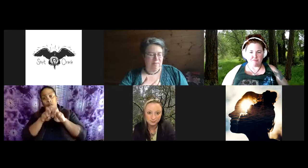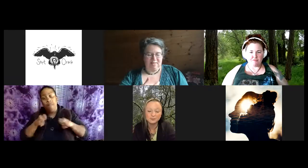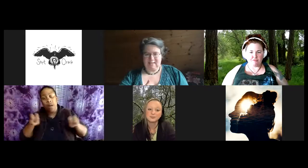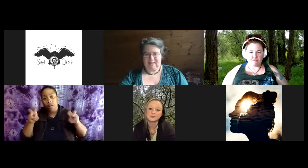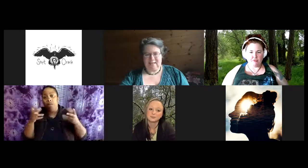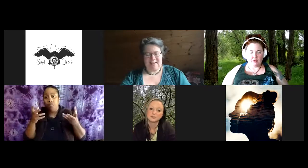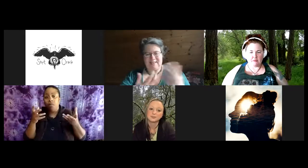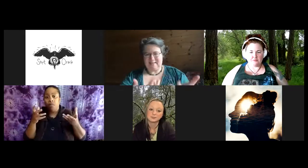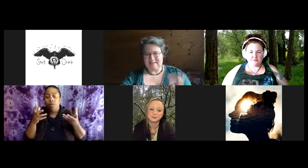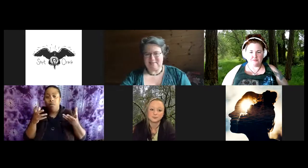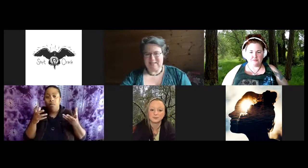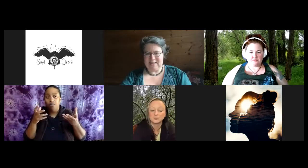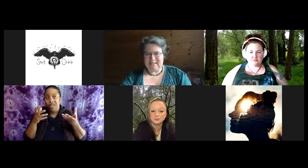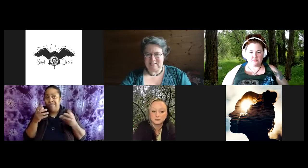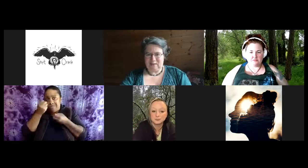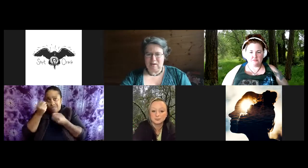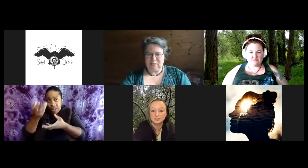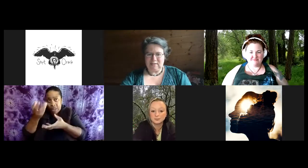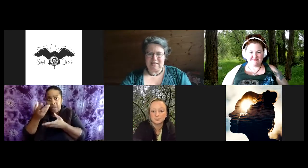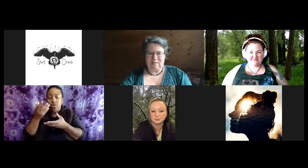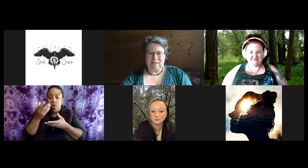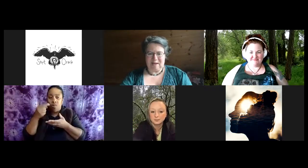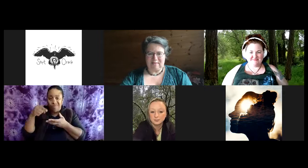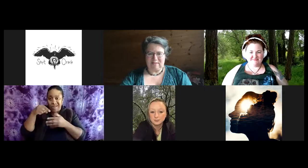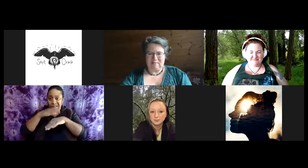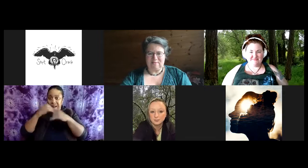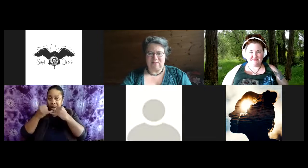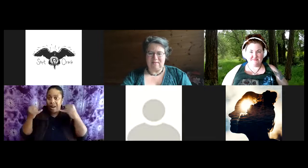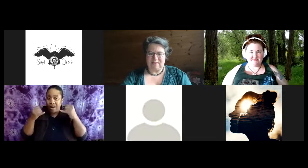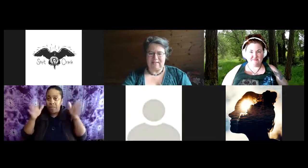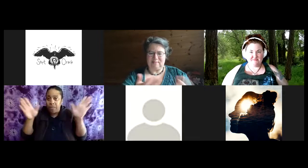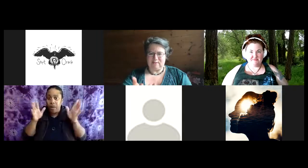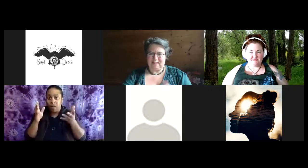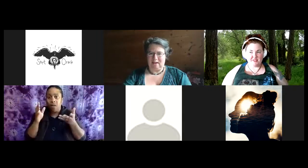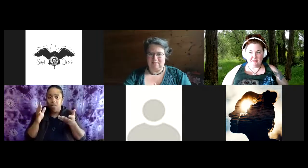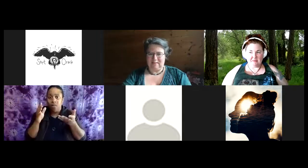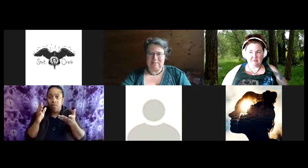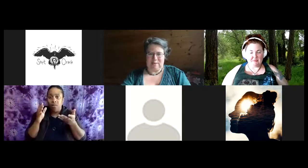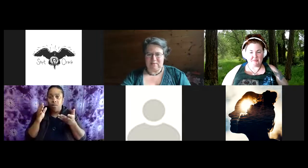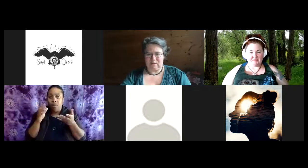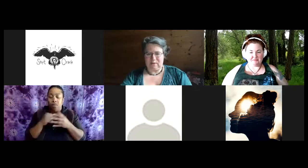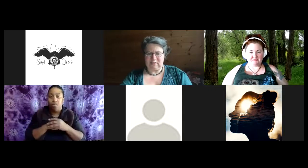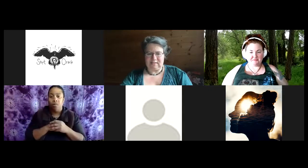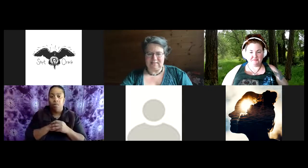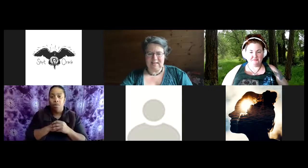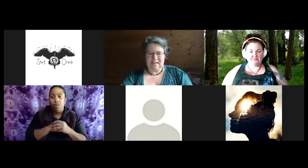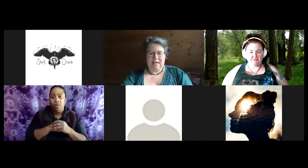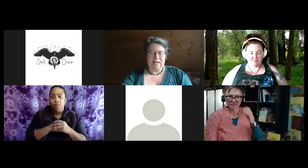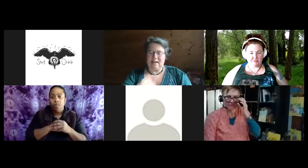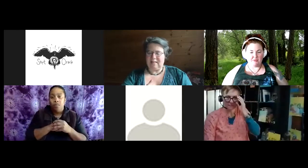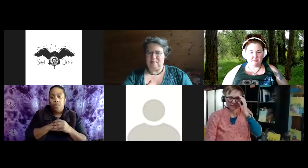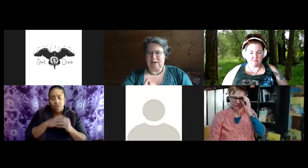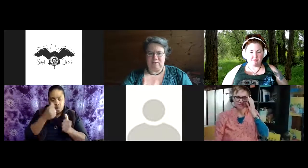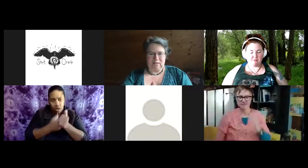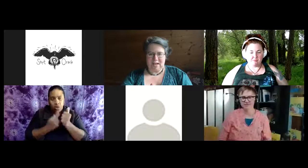keeping in mind that it's online, and it's just a great opportunity to get feedback from 5 of us, most likely all of us, about whatever your question is.